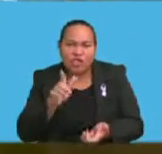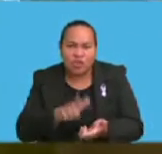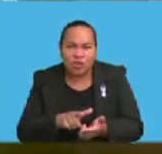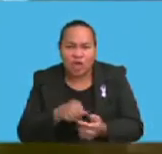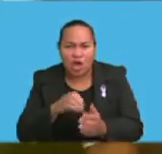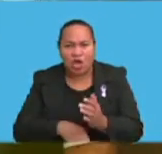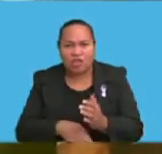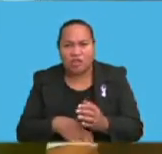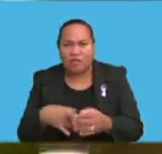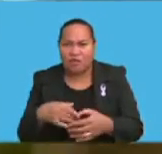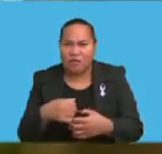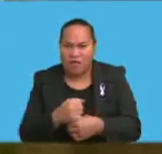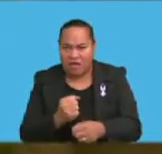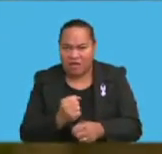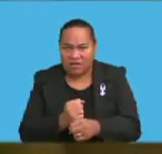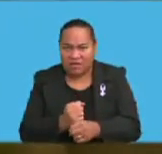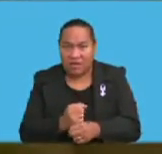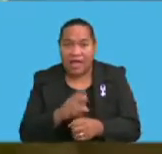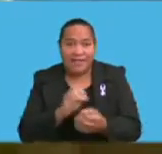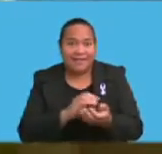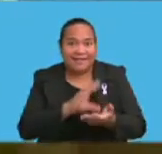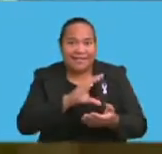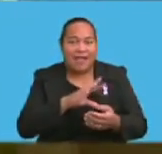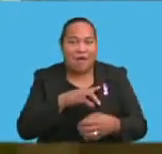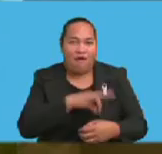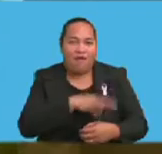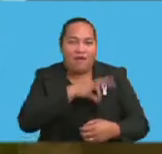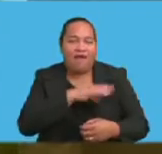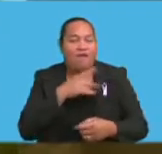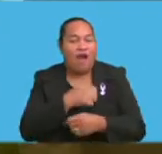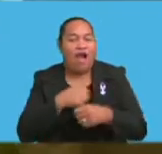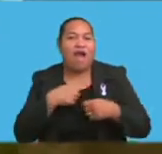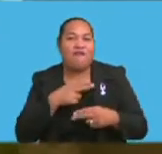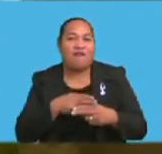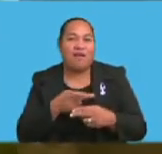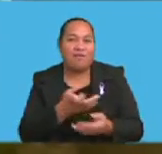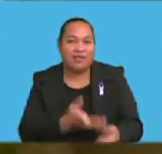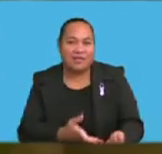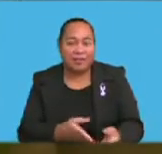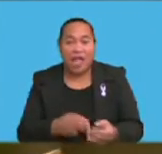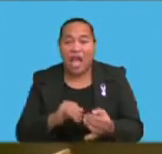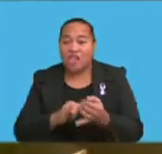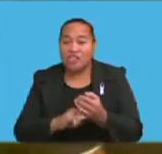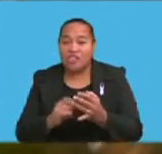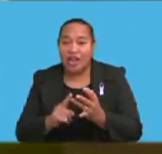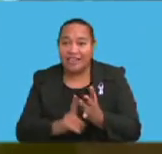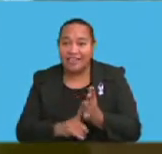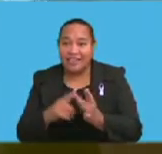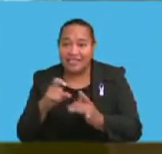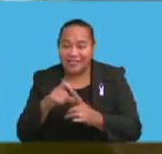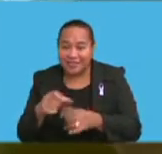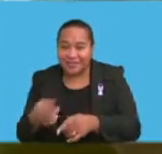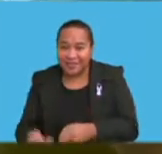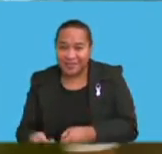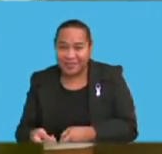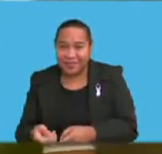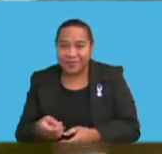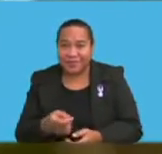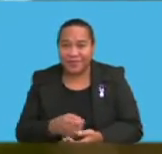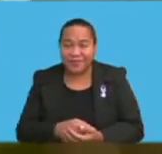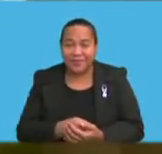well and of course increase the profit margin for our farmers. Likewise, in solid waste, methane is one of the